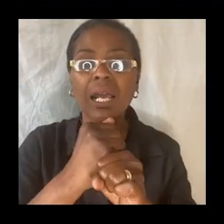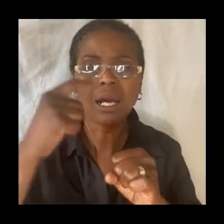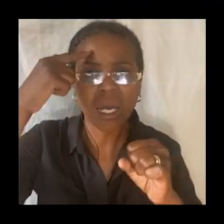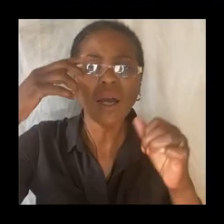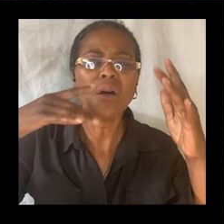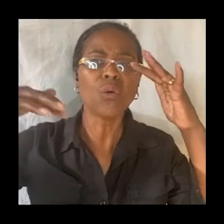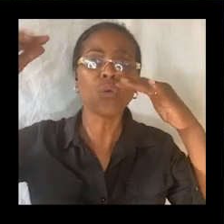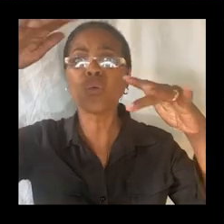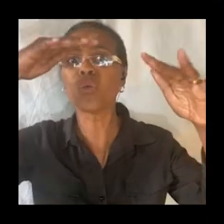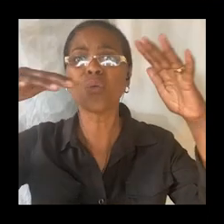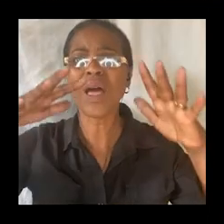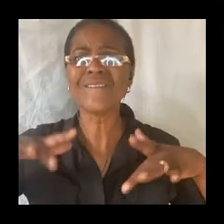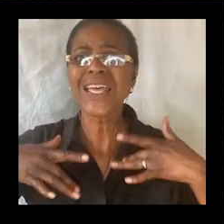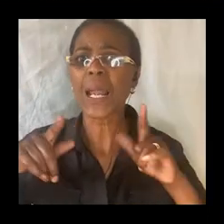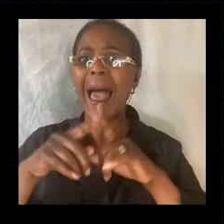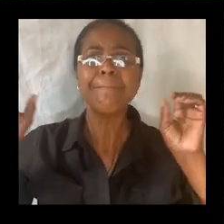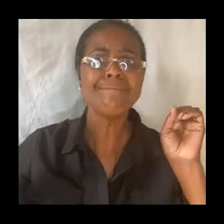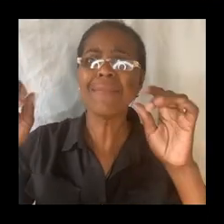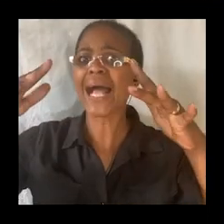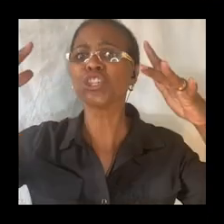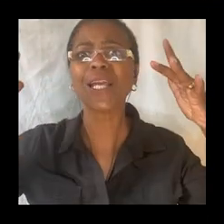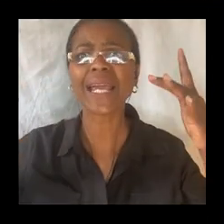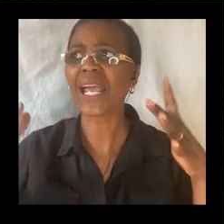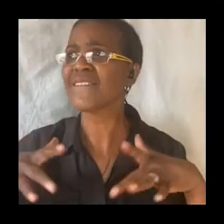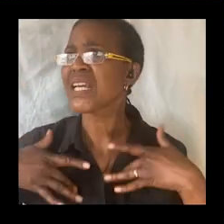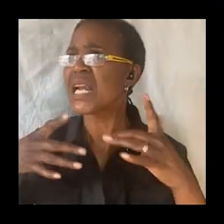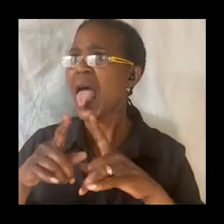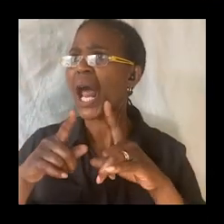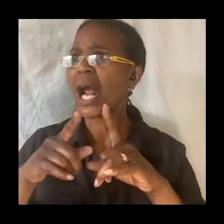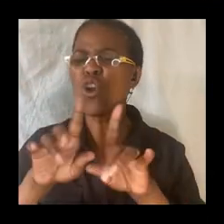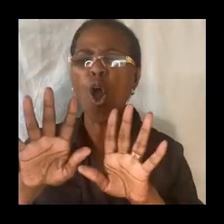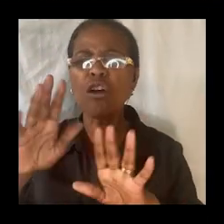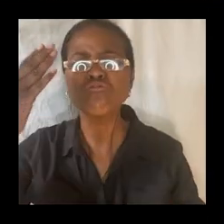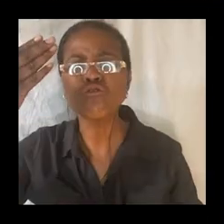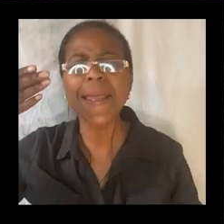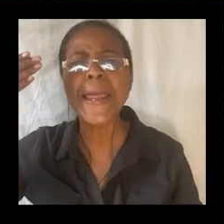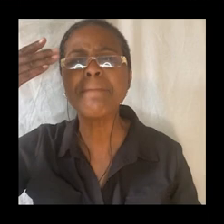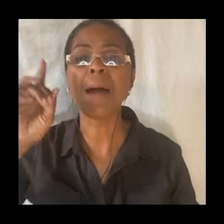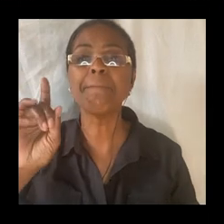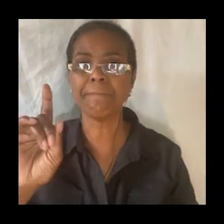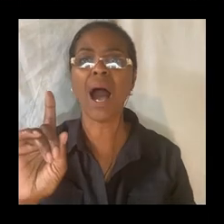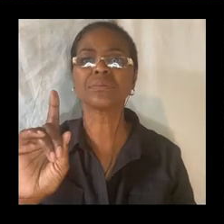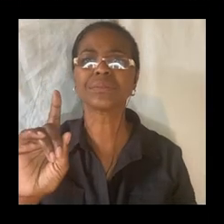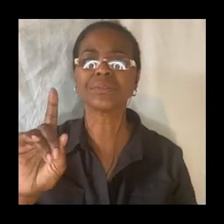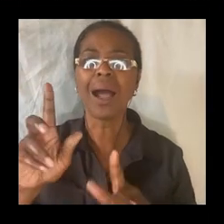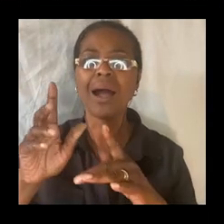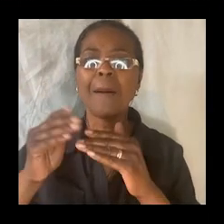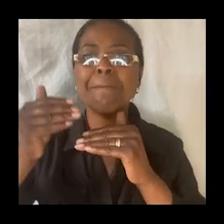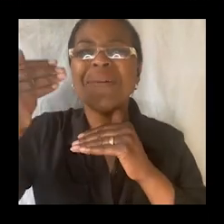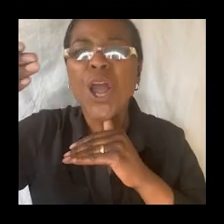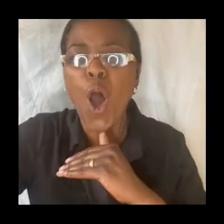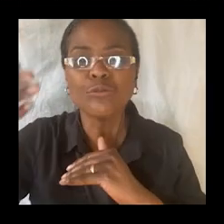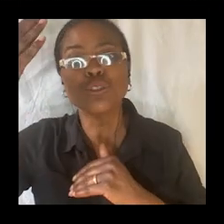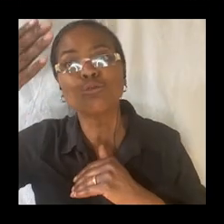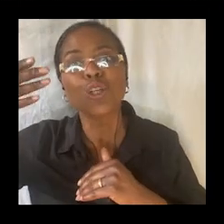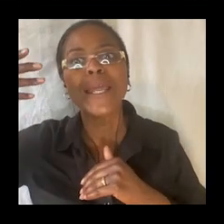you know, everything about Skellig and what he does and what he stands for, which feels kind of otherworldly or magical or not quite dream